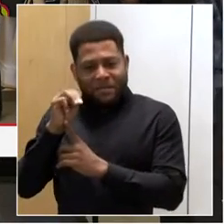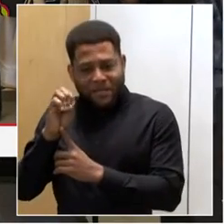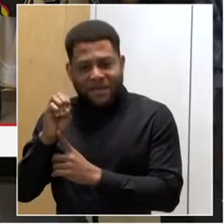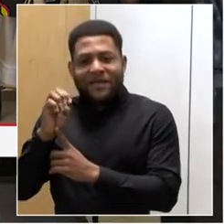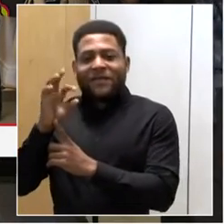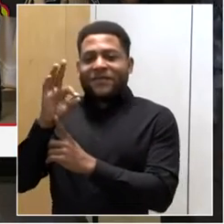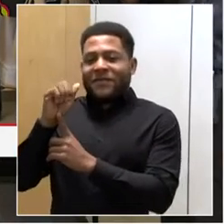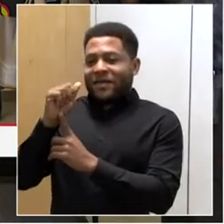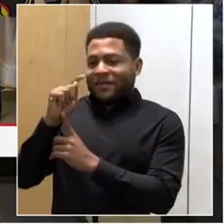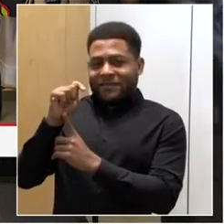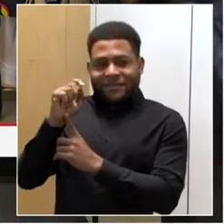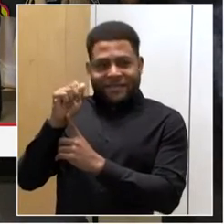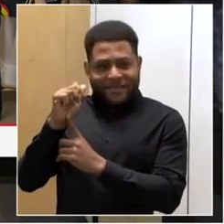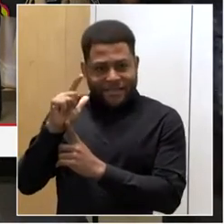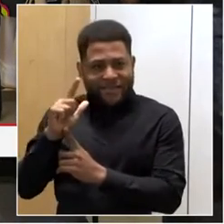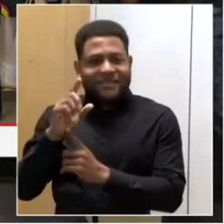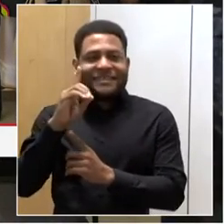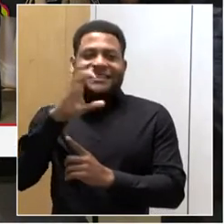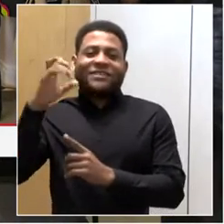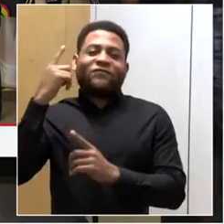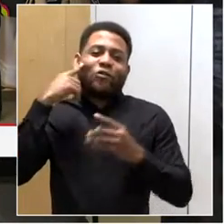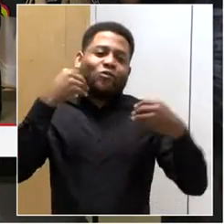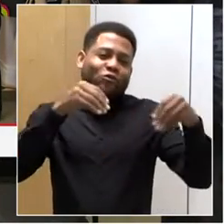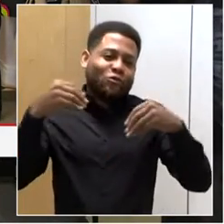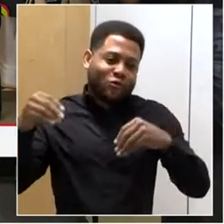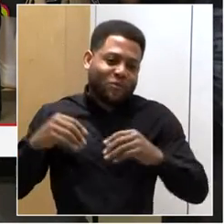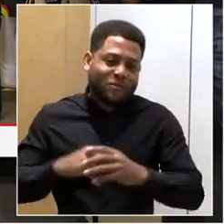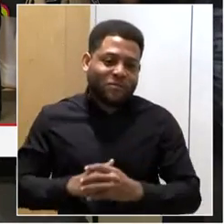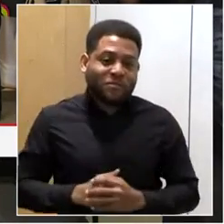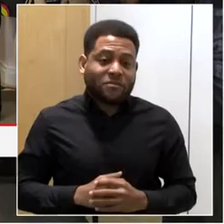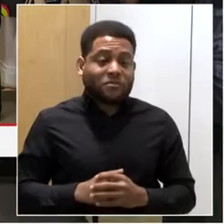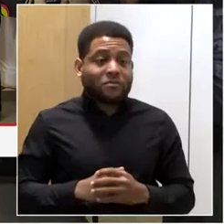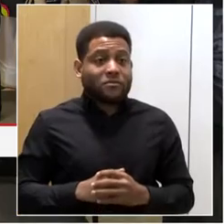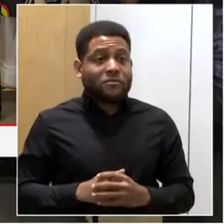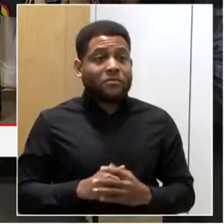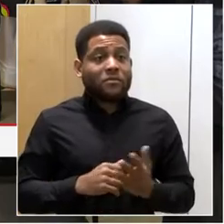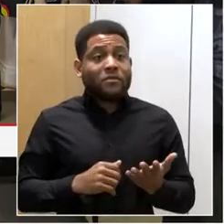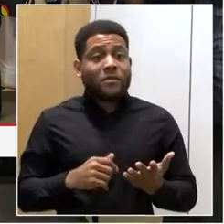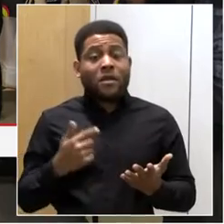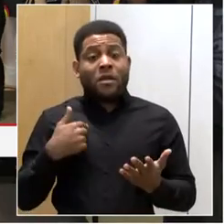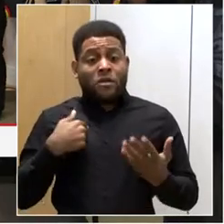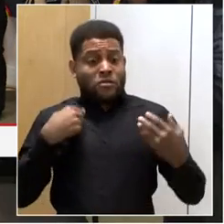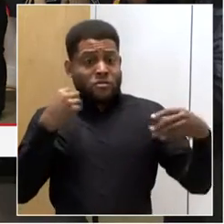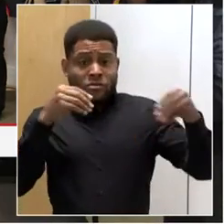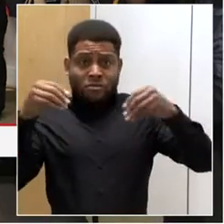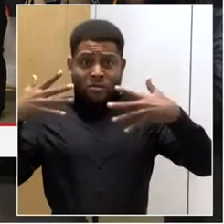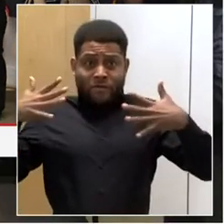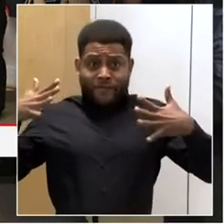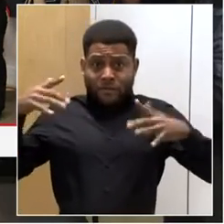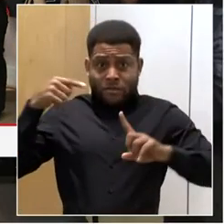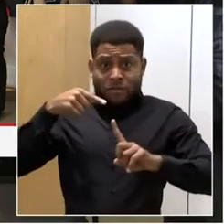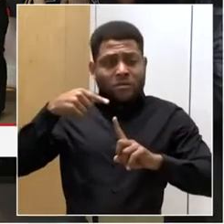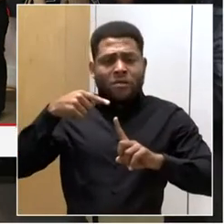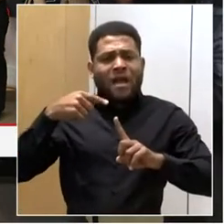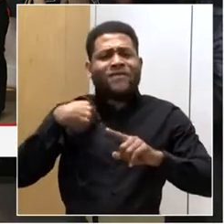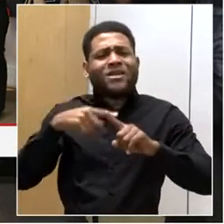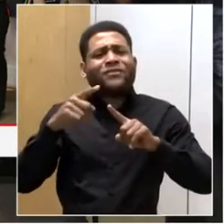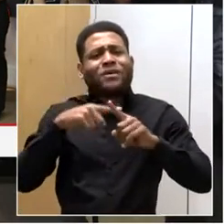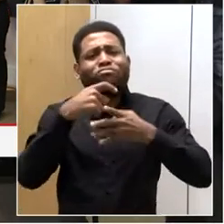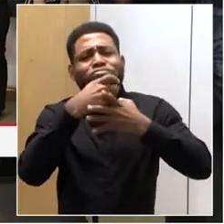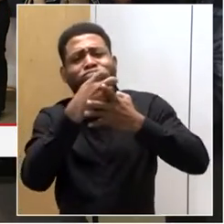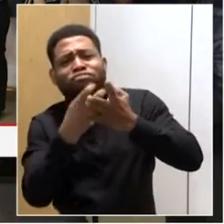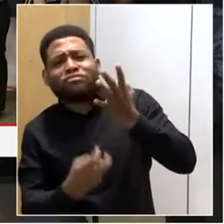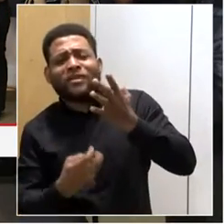of commerce. At Femme Fatale DC, we're not just a storefront, we're an immersive and community-built experience with incubative programs